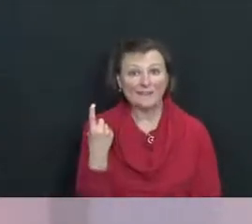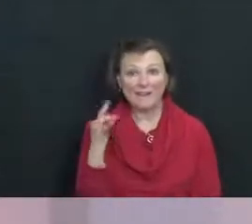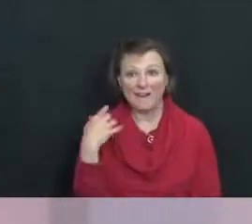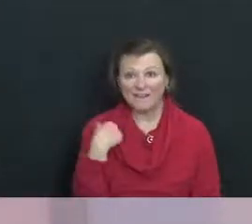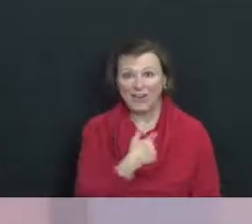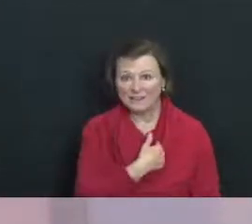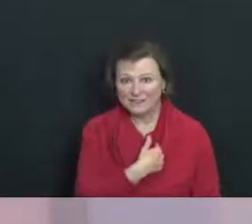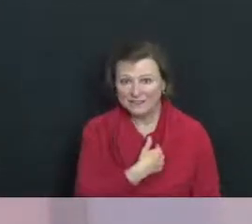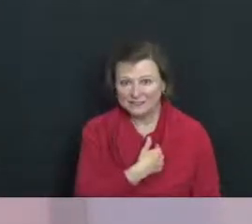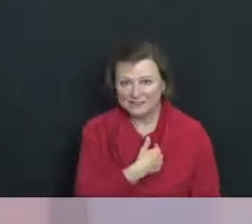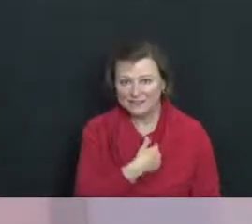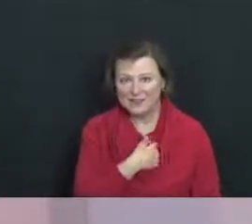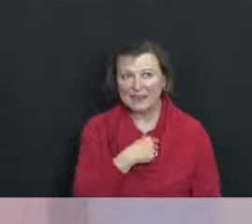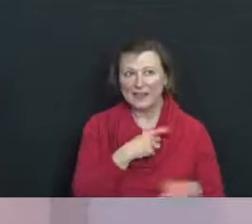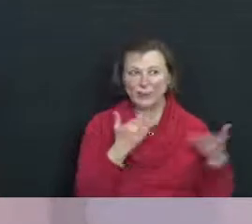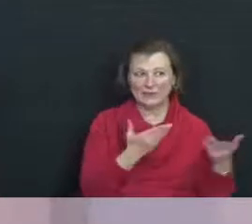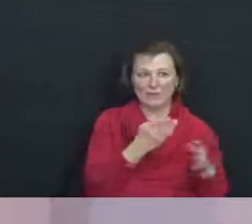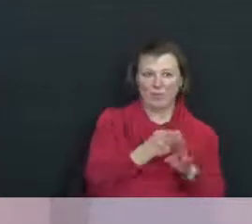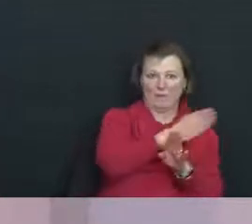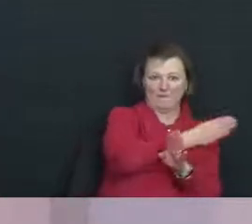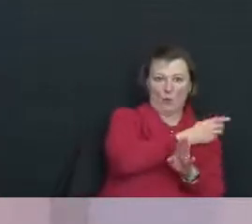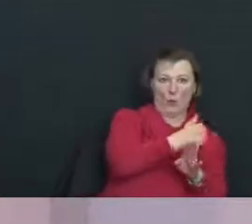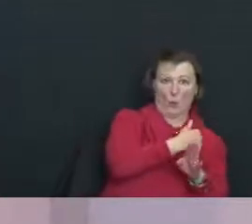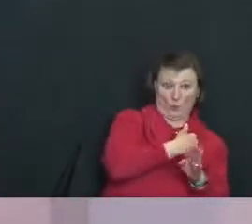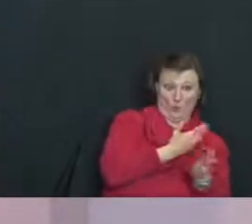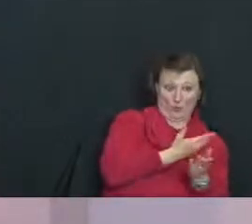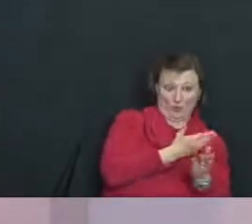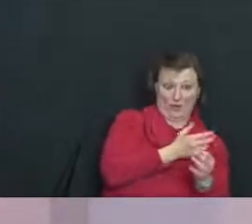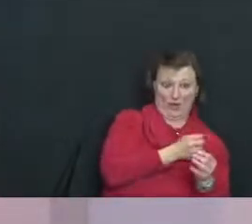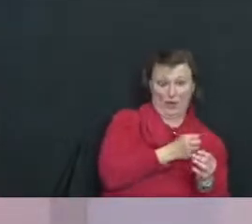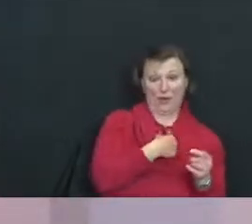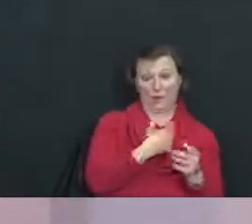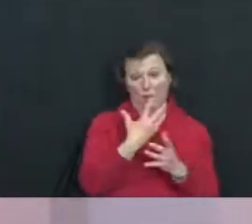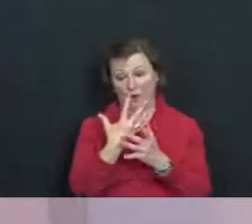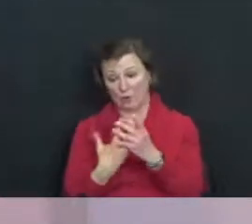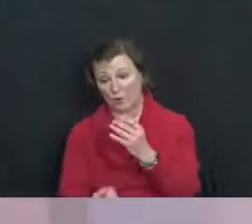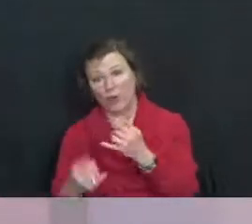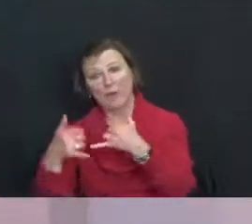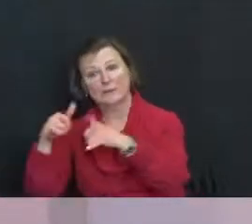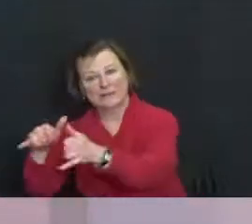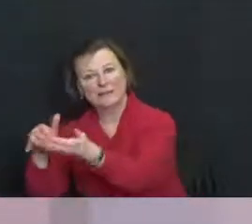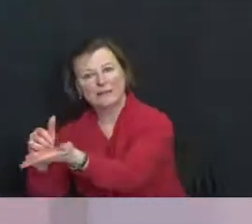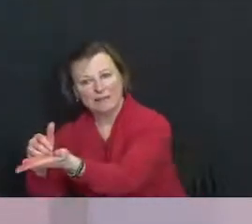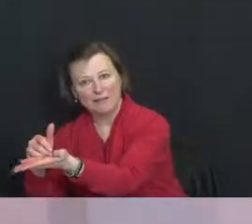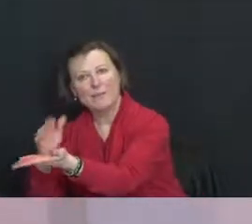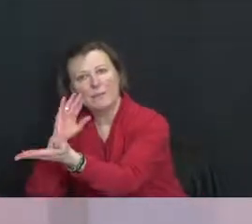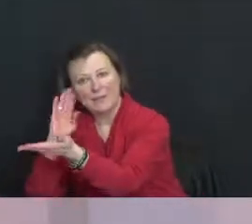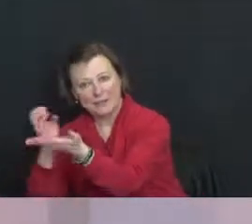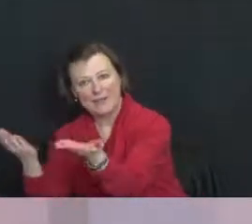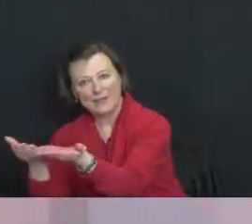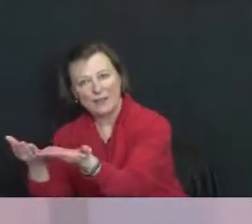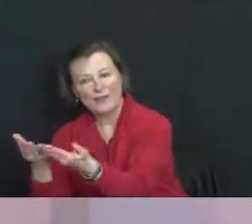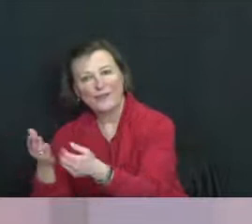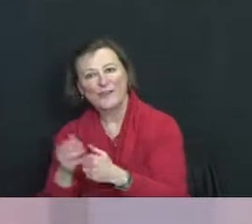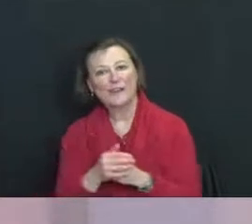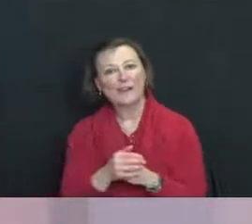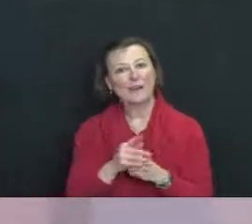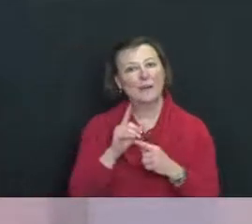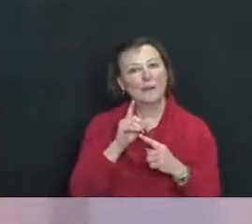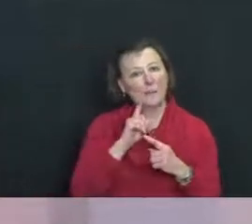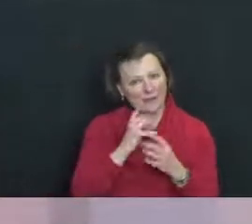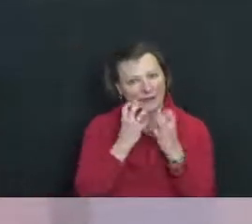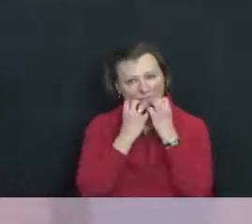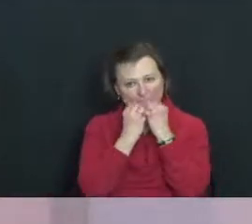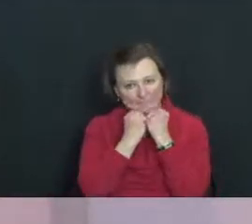into being before we were here, and it will be here after we're gone. But it deserves the commitment of